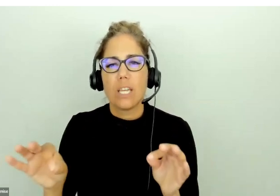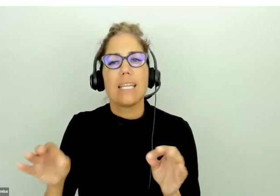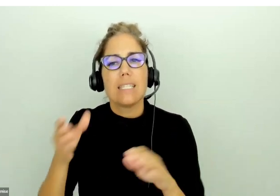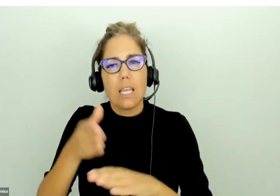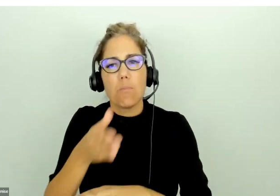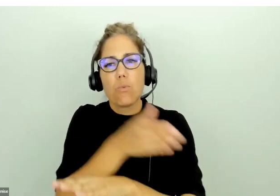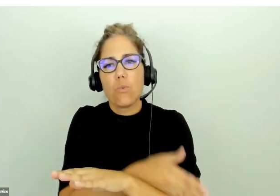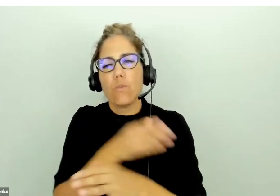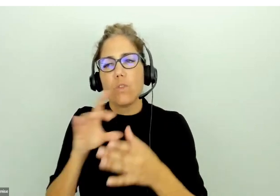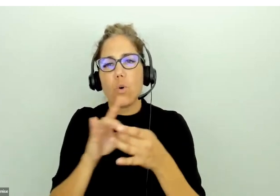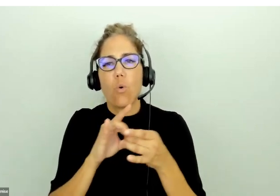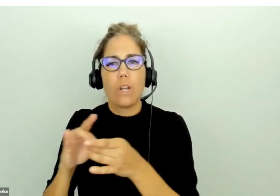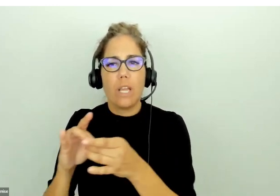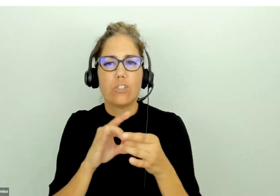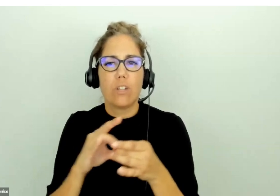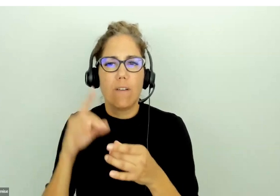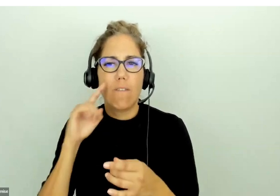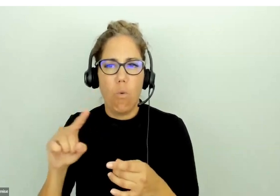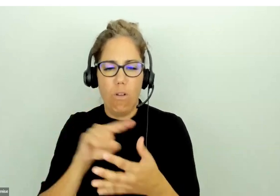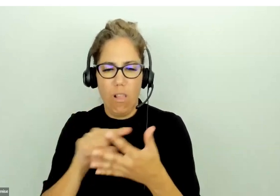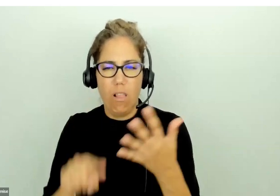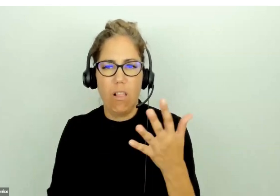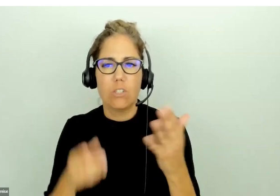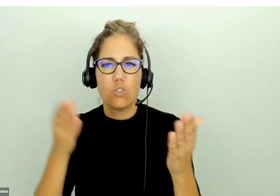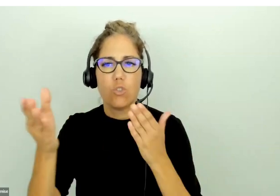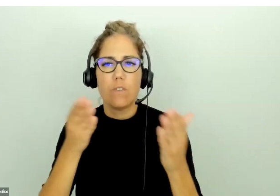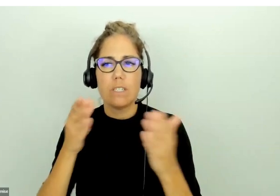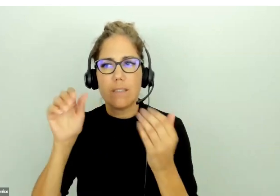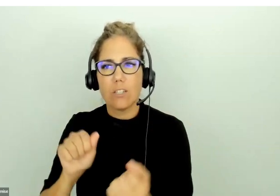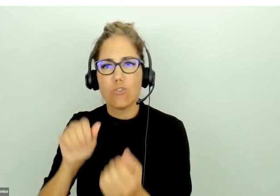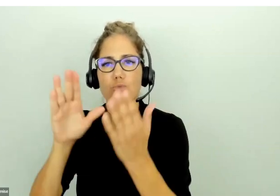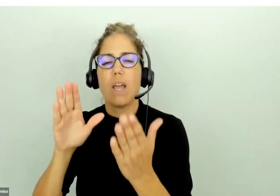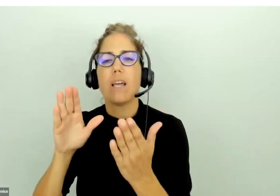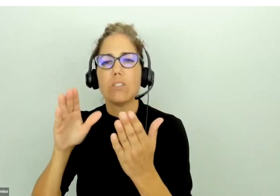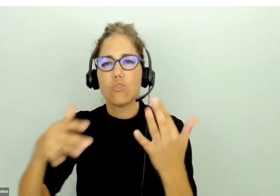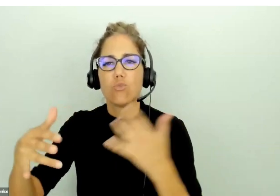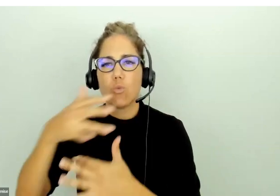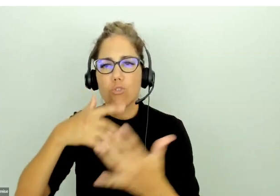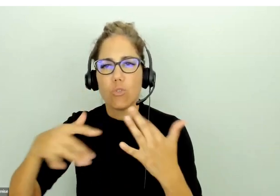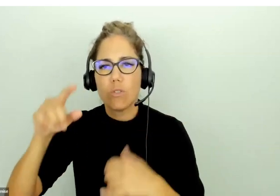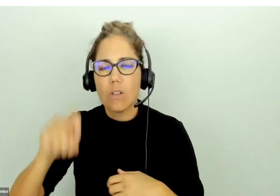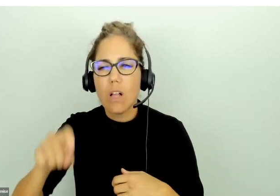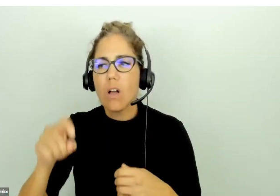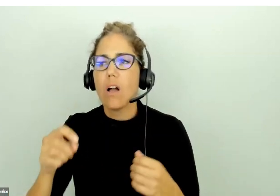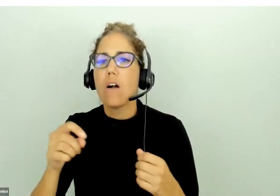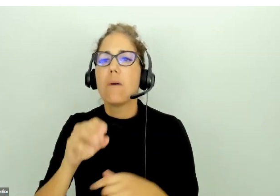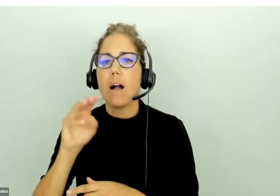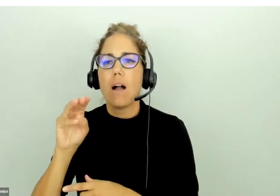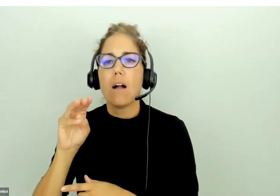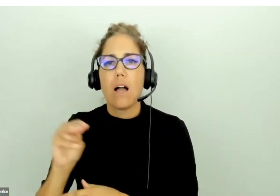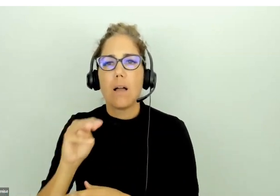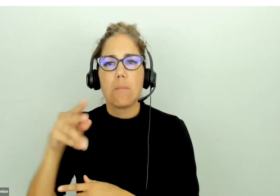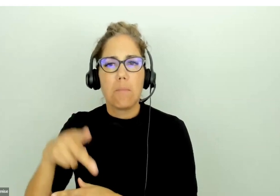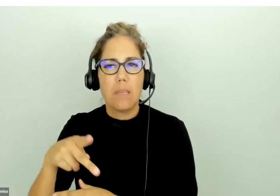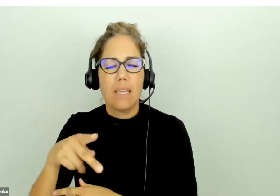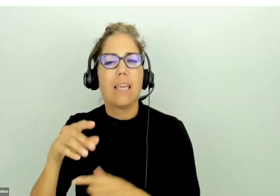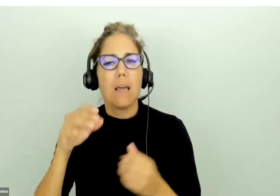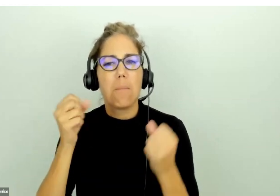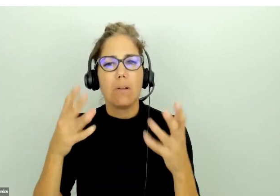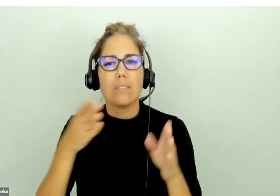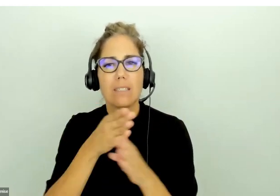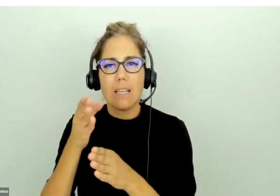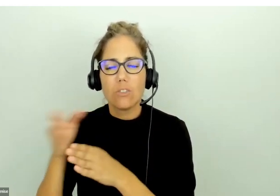coordination of services that address health-related social needs through multi-sector partnerships inclusive of